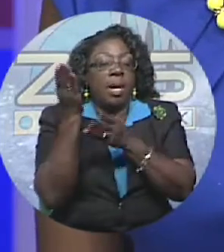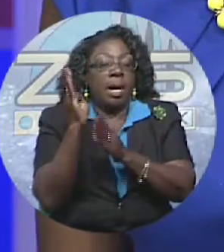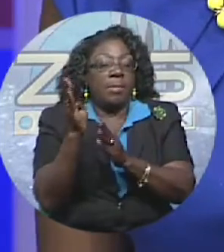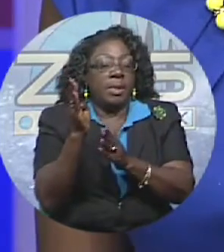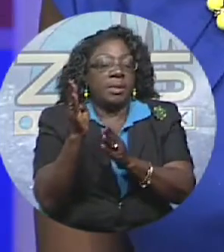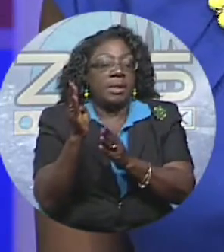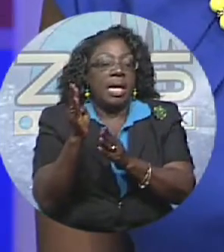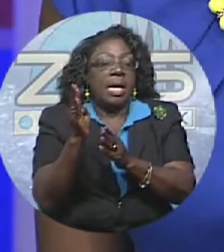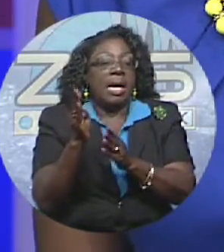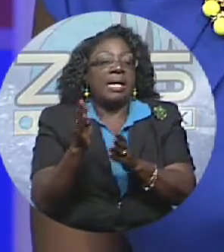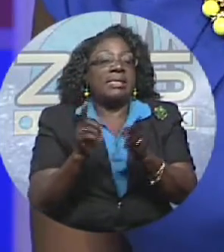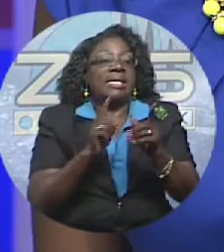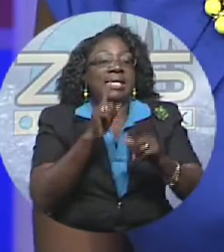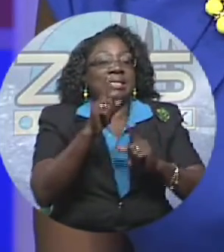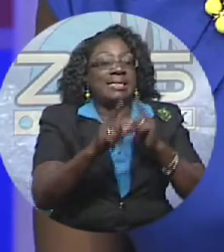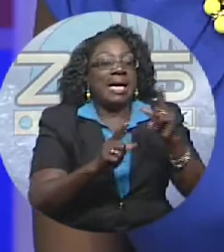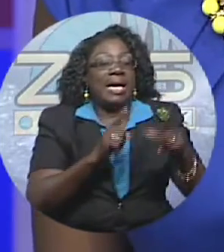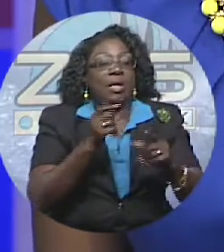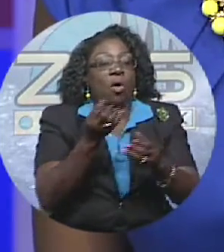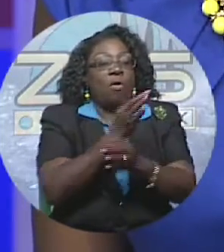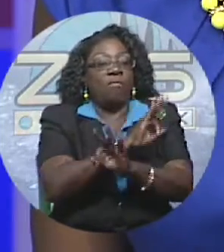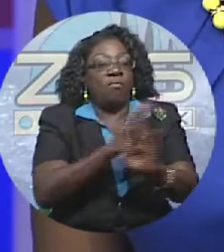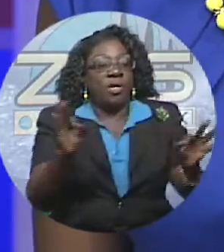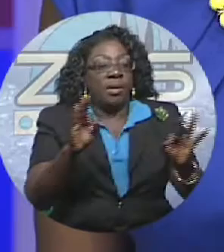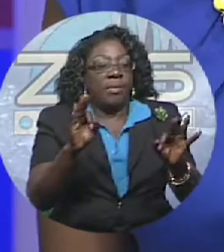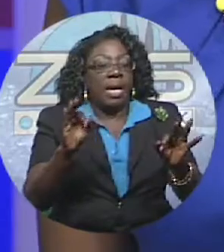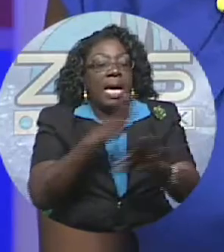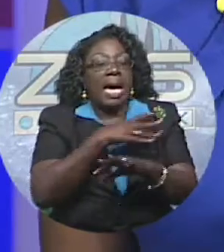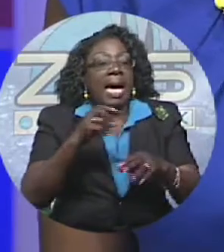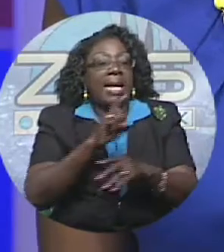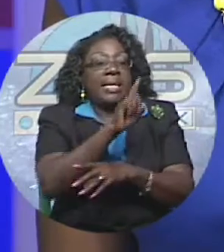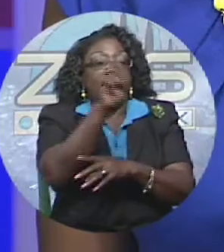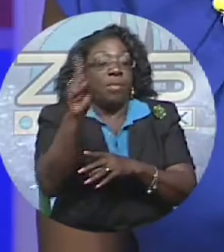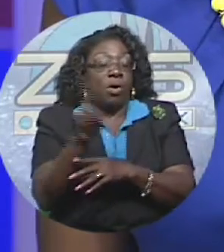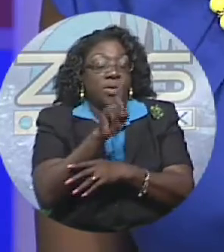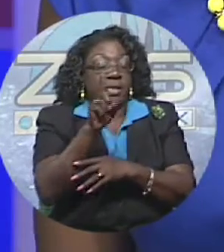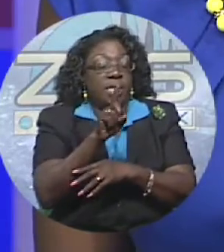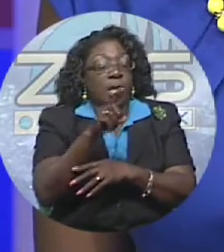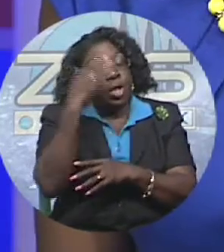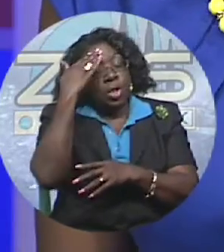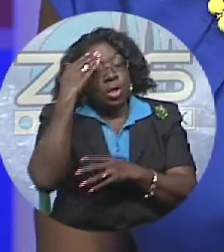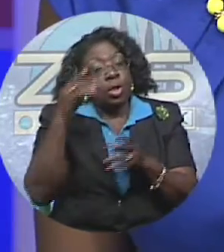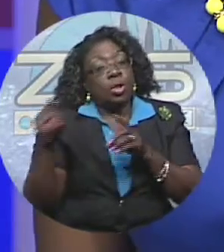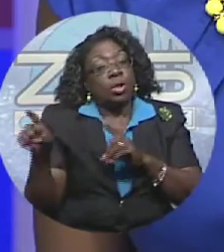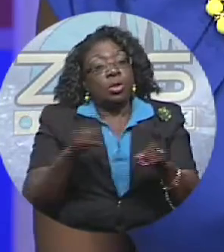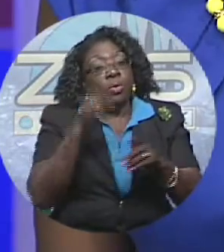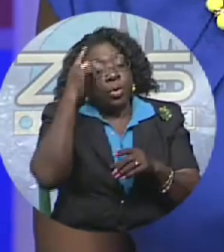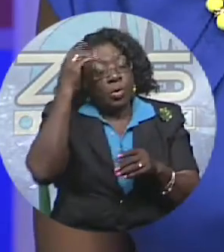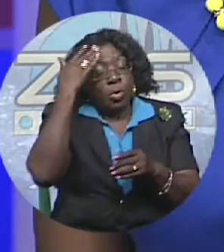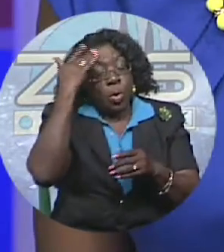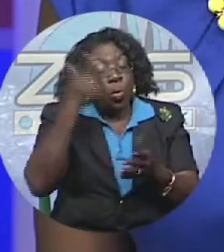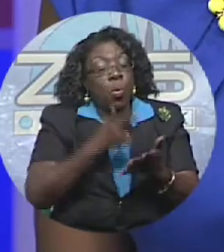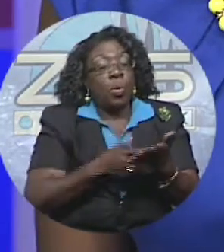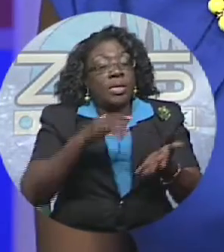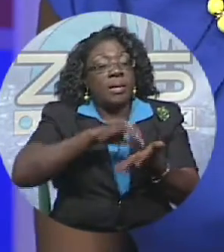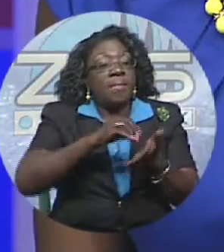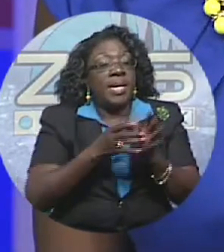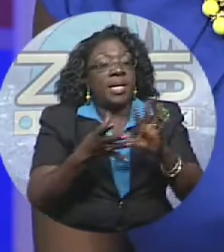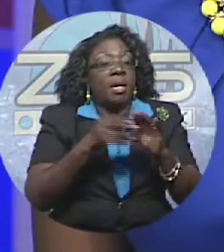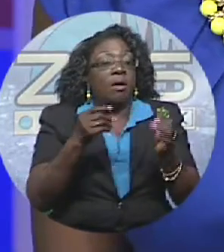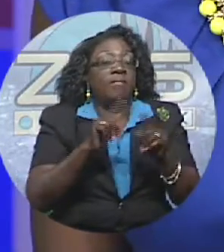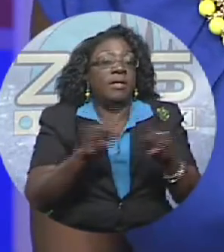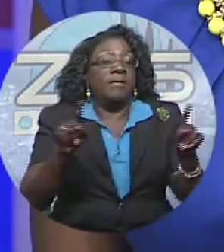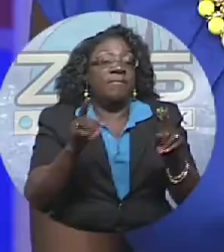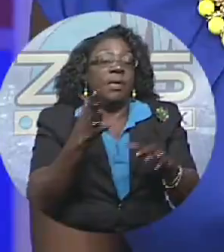how much do you really know about the meaning of our flag and its colors? Alcala Palmer sat down with the designer in this exclusive